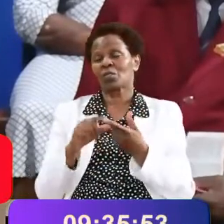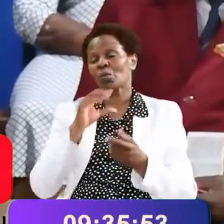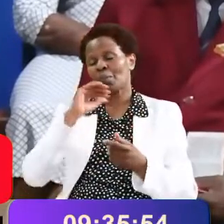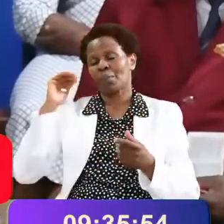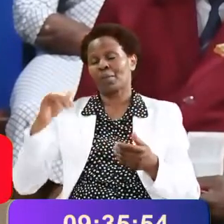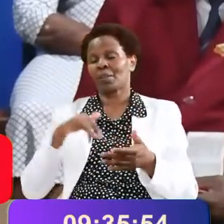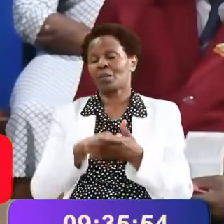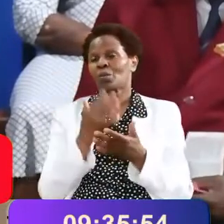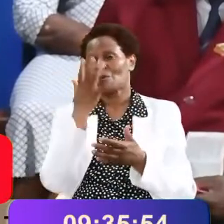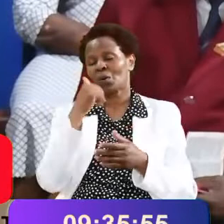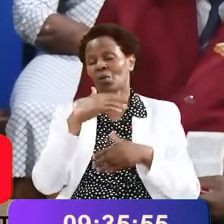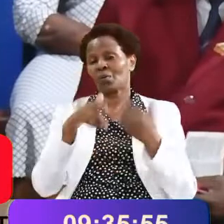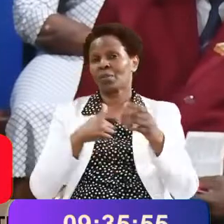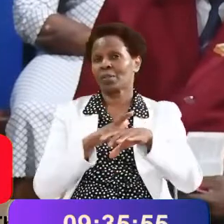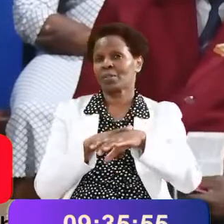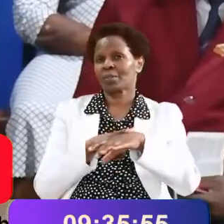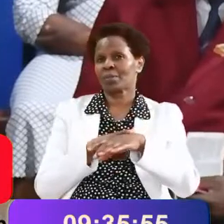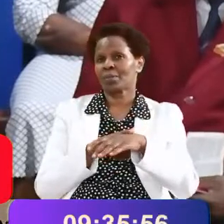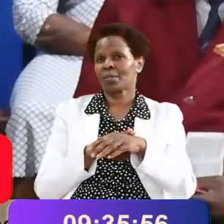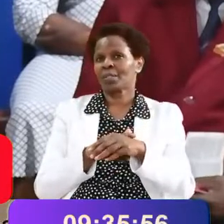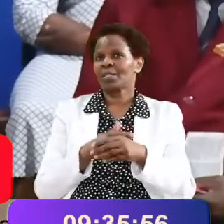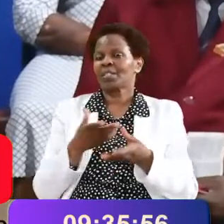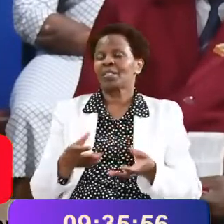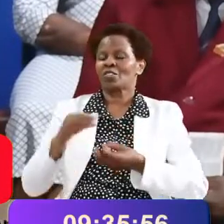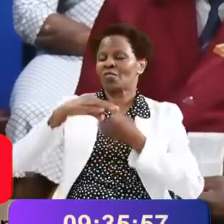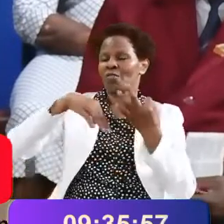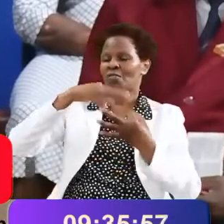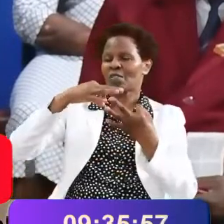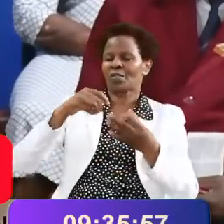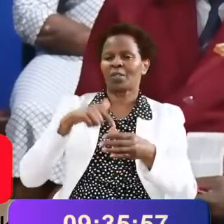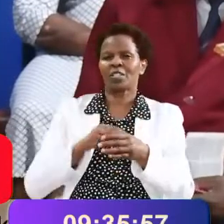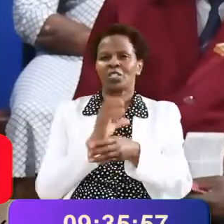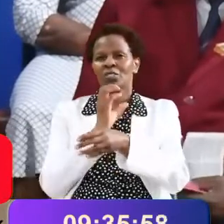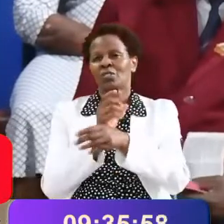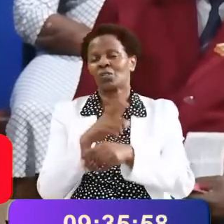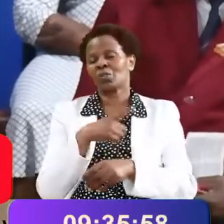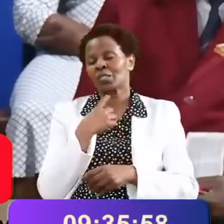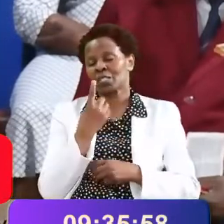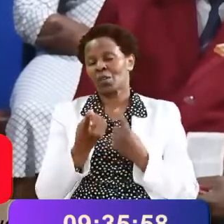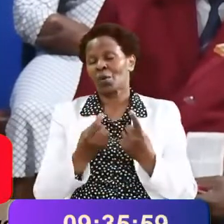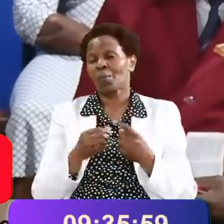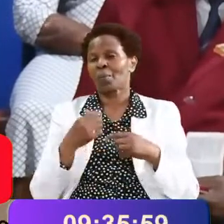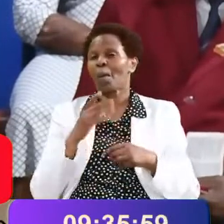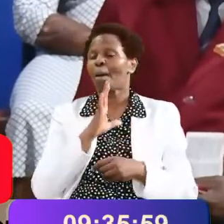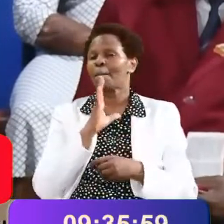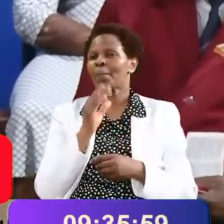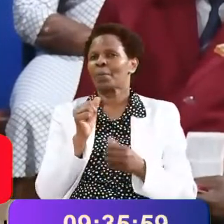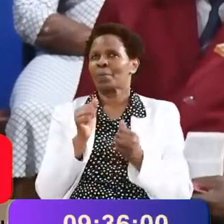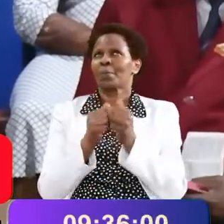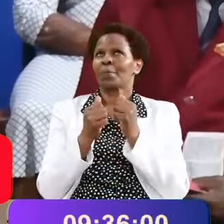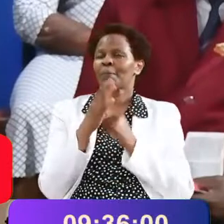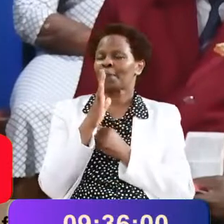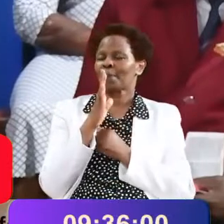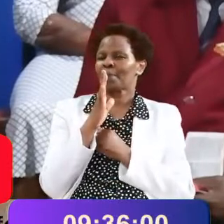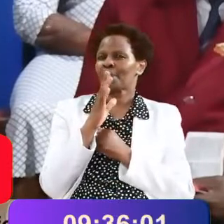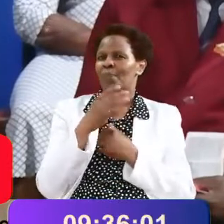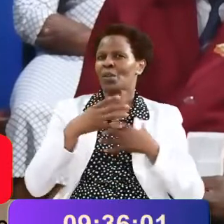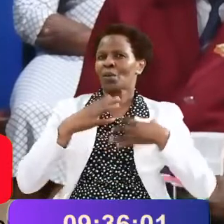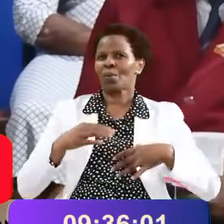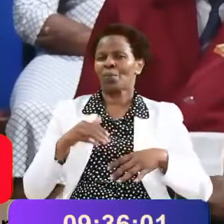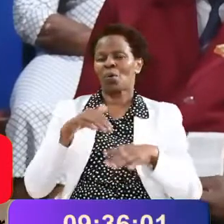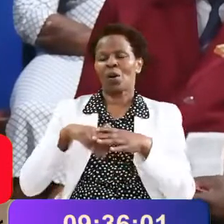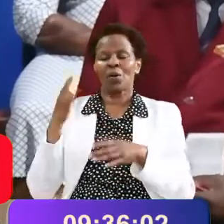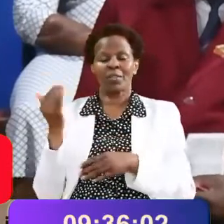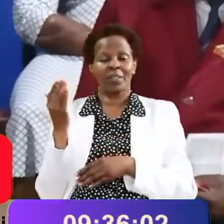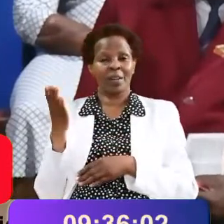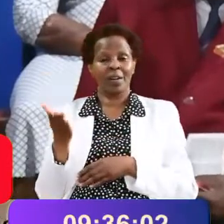why every time in church, in fellowships, you tell people, be reconciled to God. Even the people who are out there will tell them,